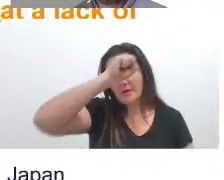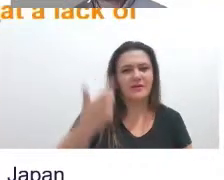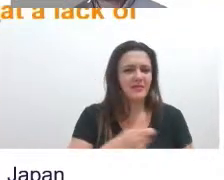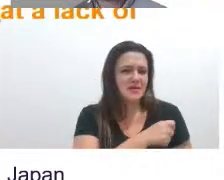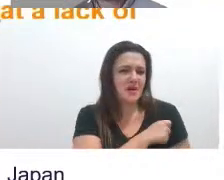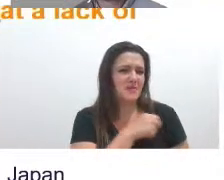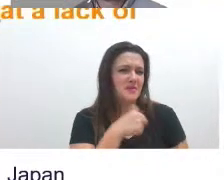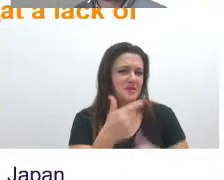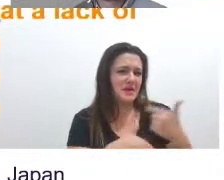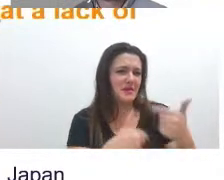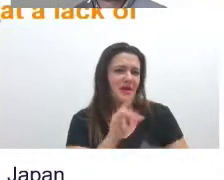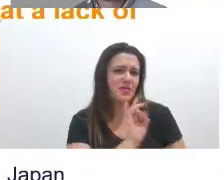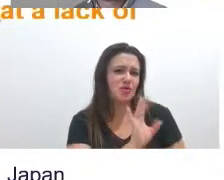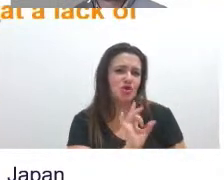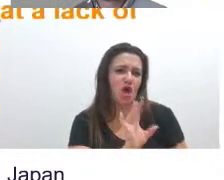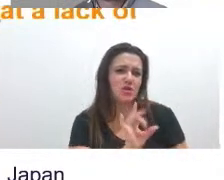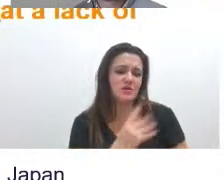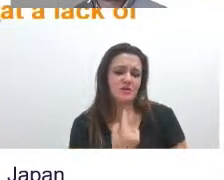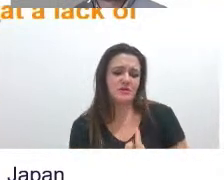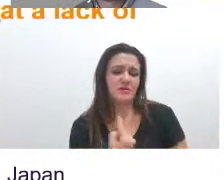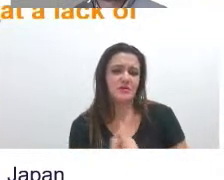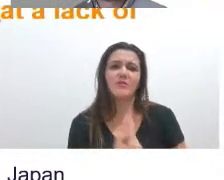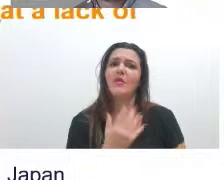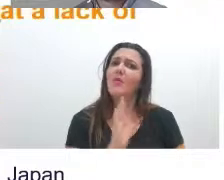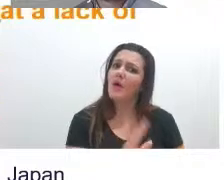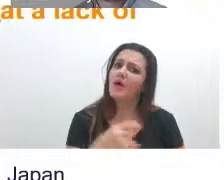promote cooperative learning, learning at their pace.